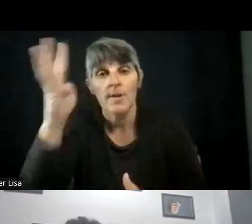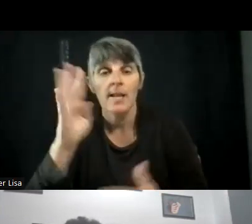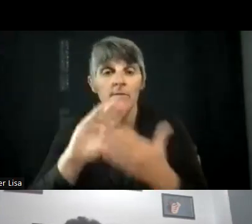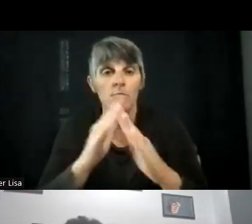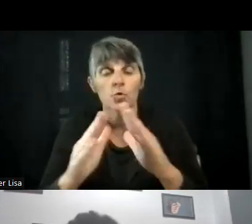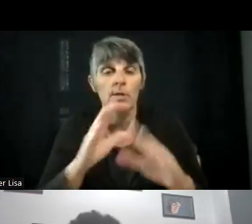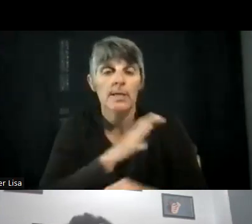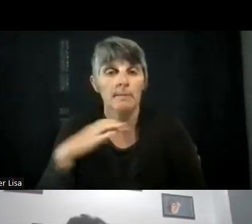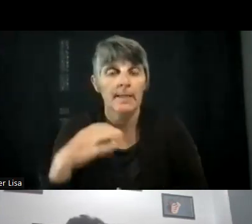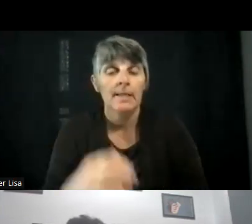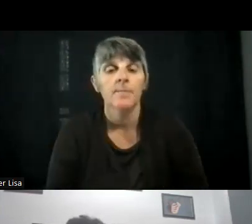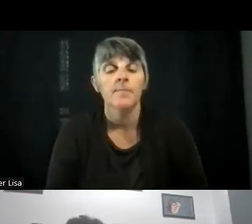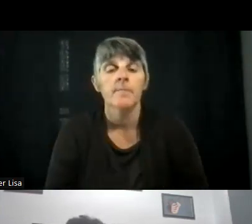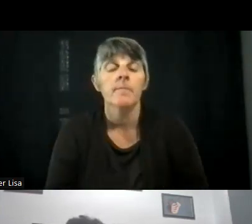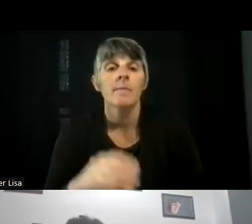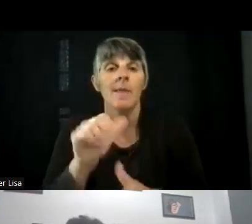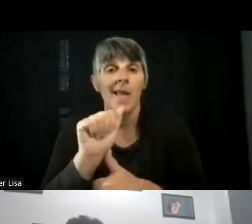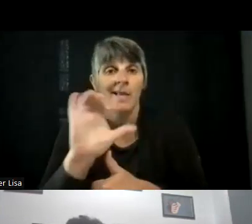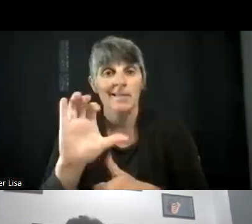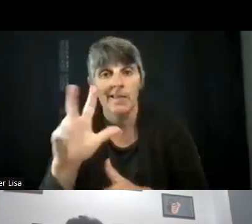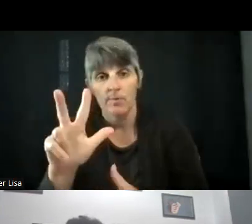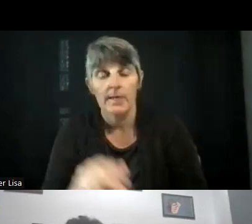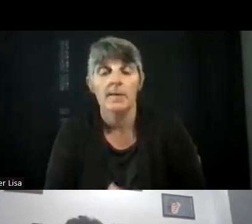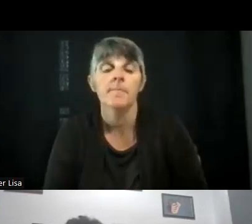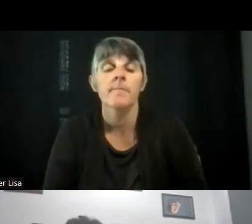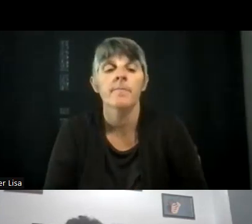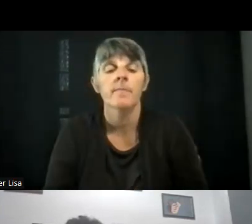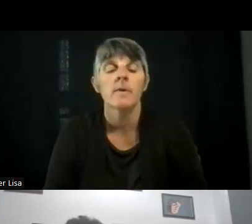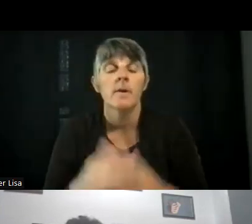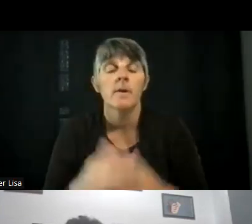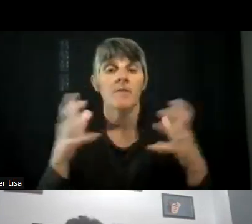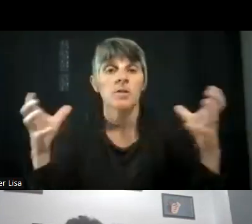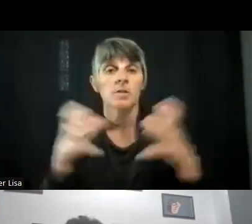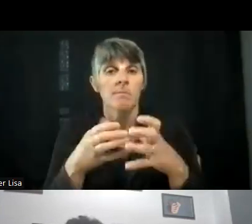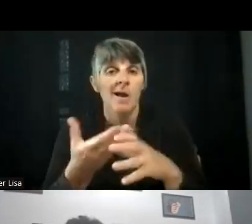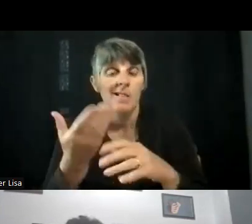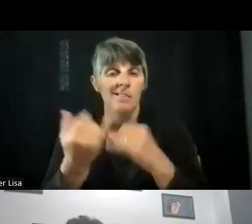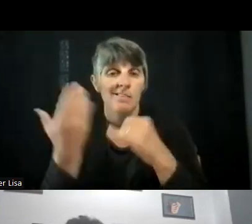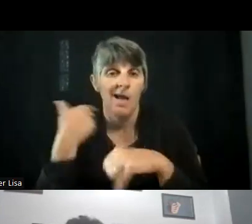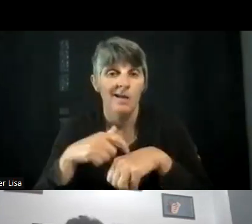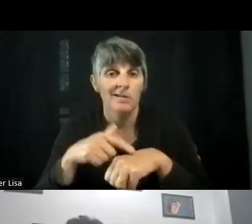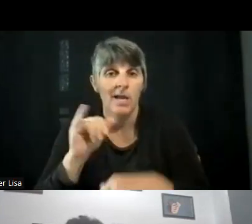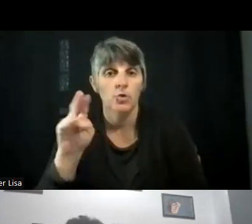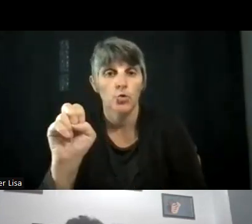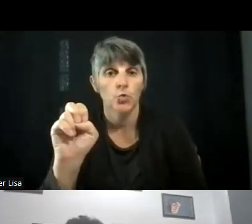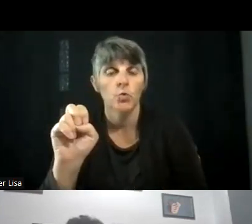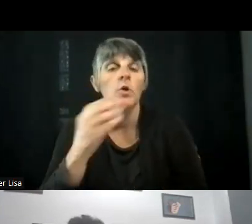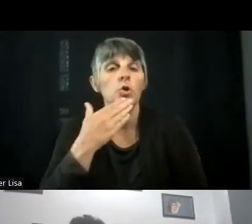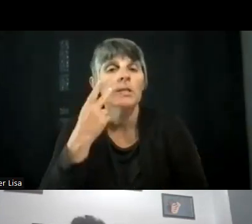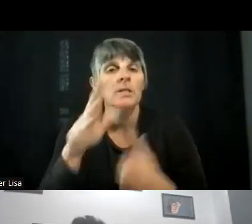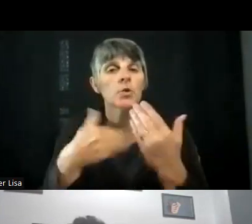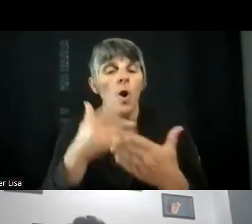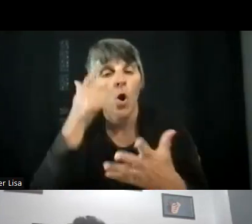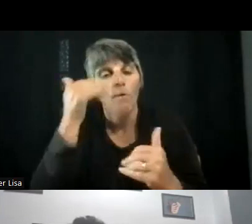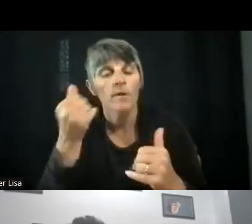Community Committee, or the AC3. We met last in June. It's great to see you all. Hopefully a